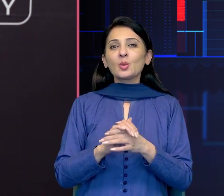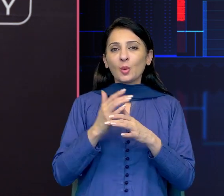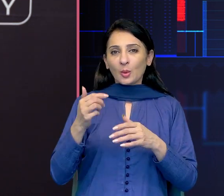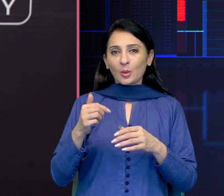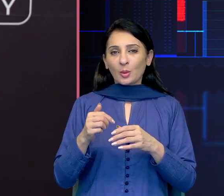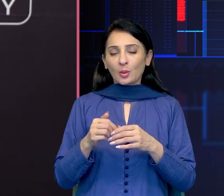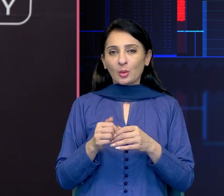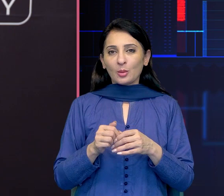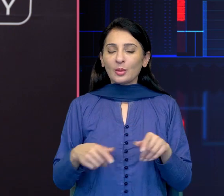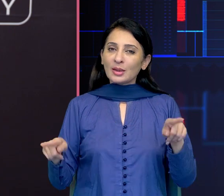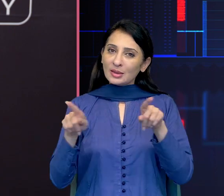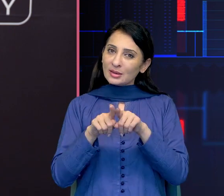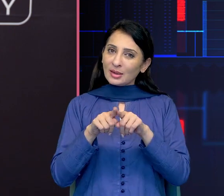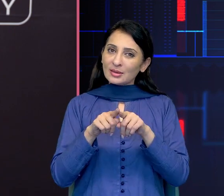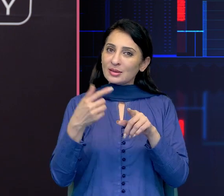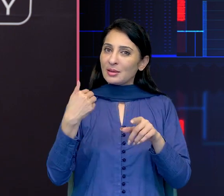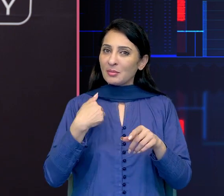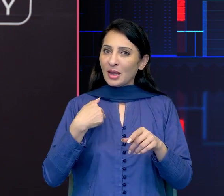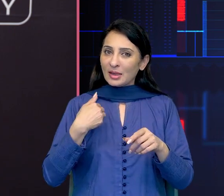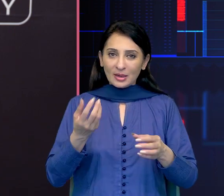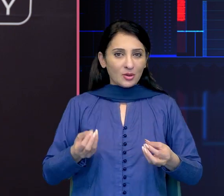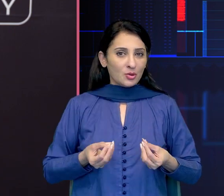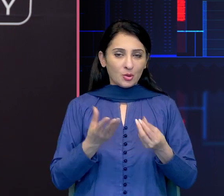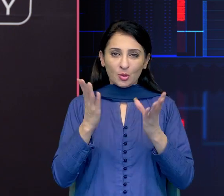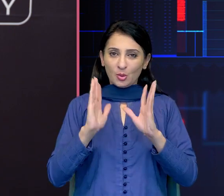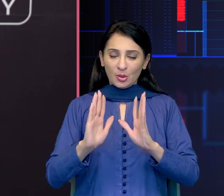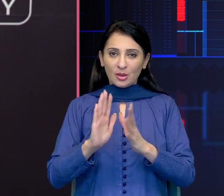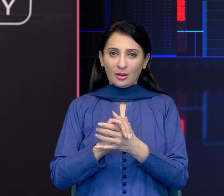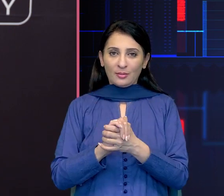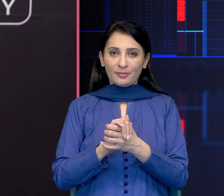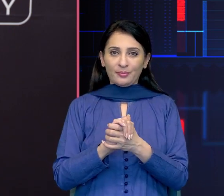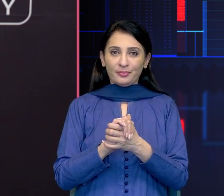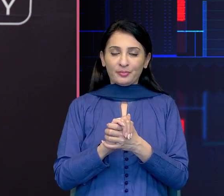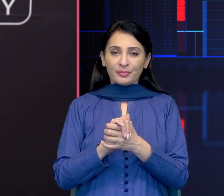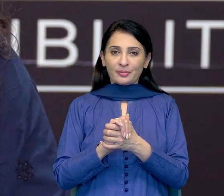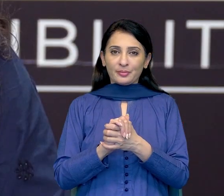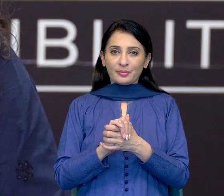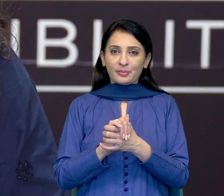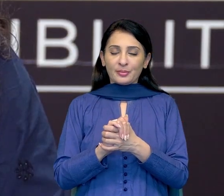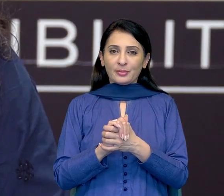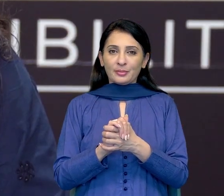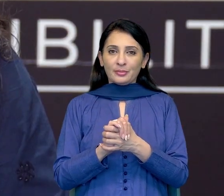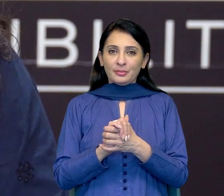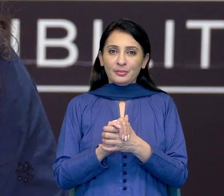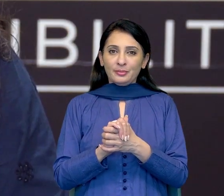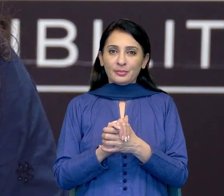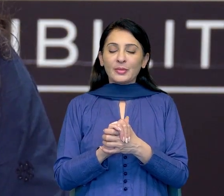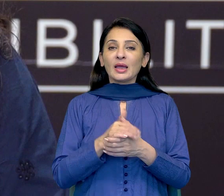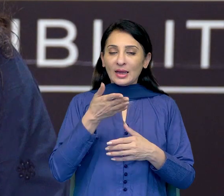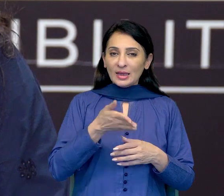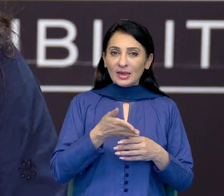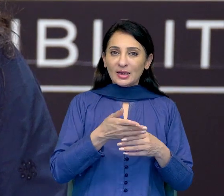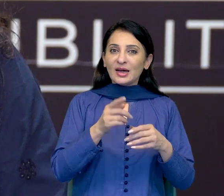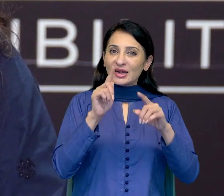was established. And the need of coming to